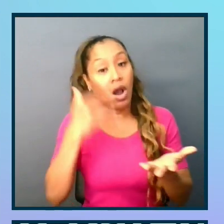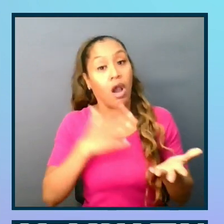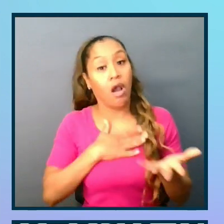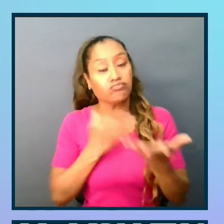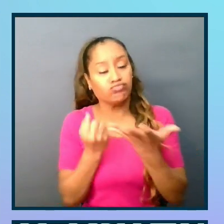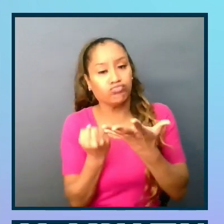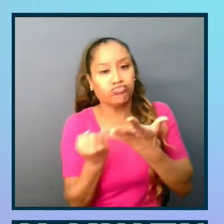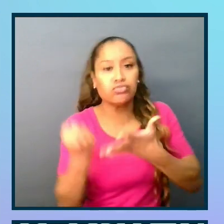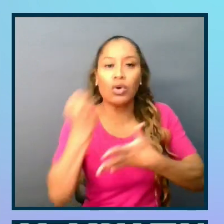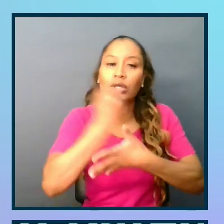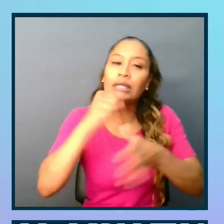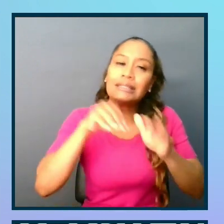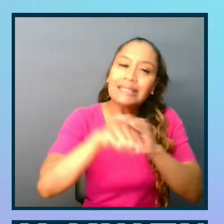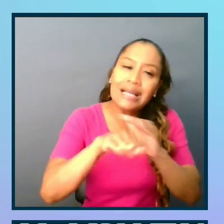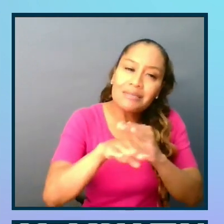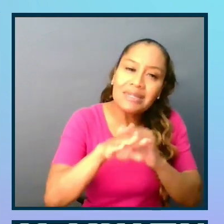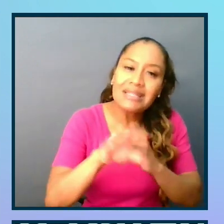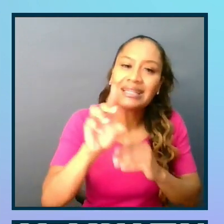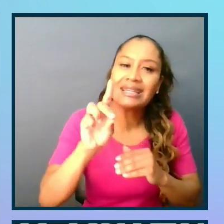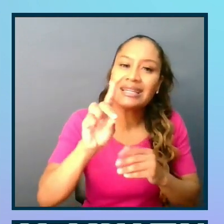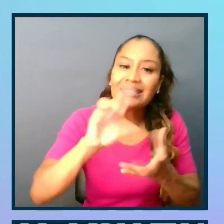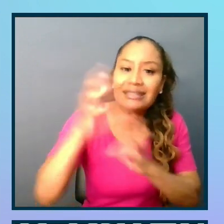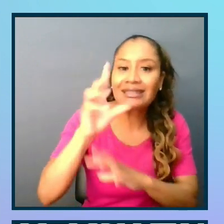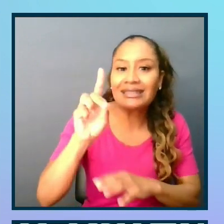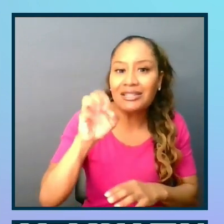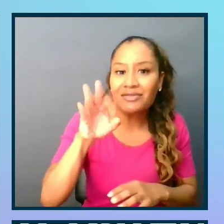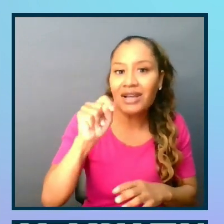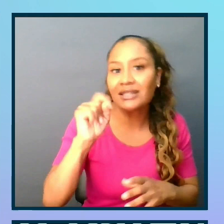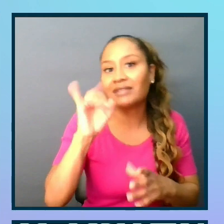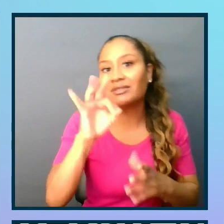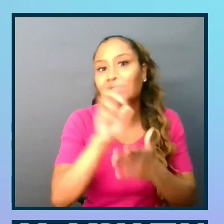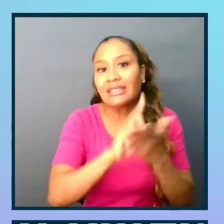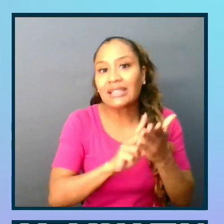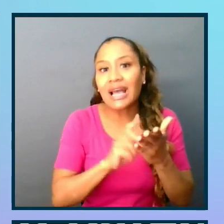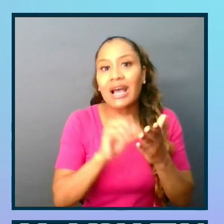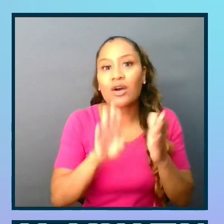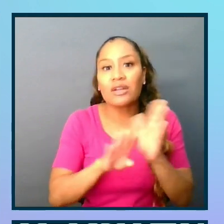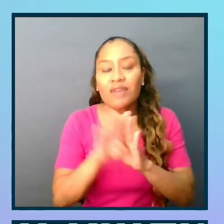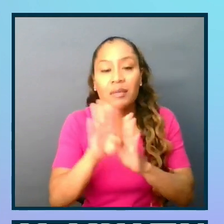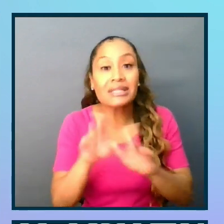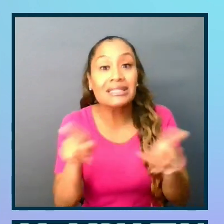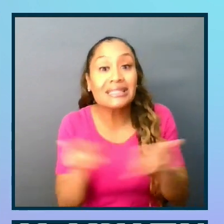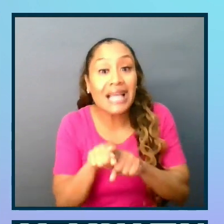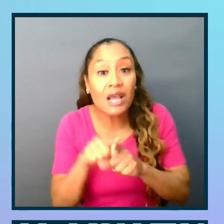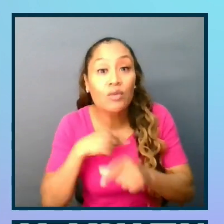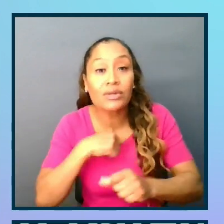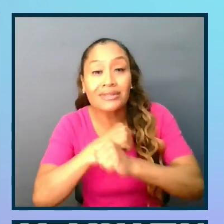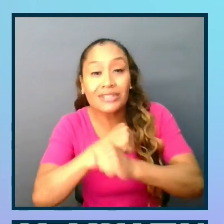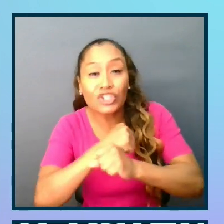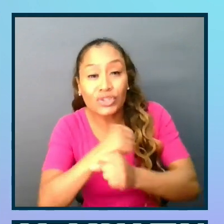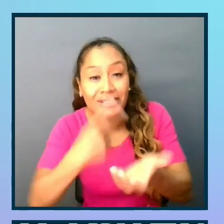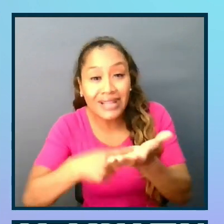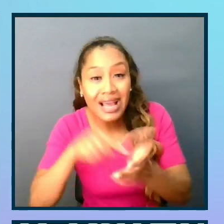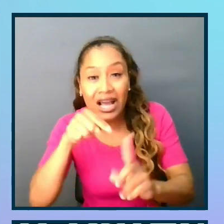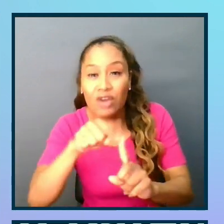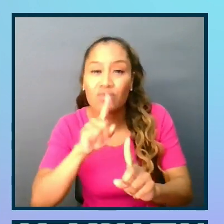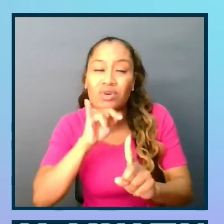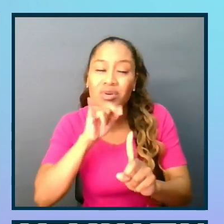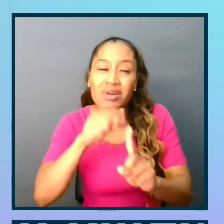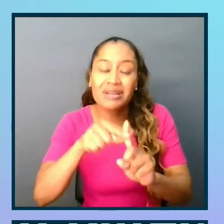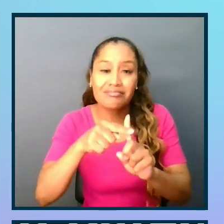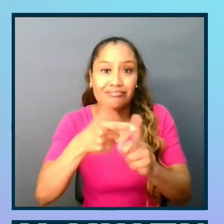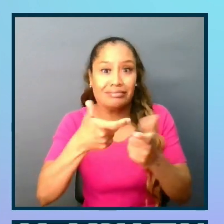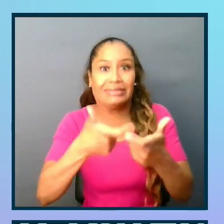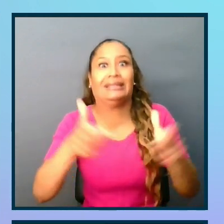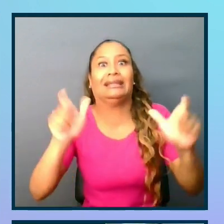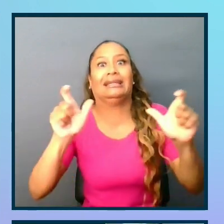prioritize accessibility defects, whether in the design or in development, the same we would do security ones. They're really, really high defects, and so we take